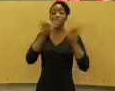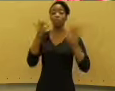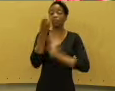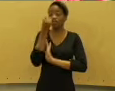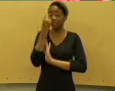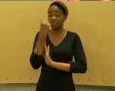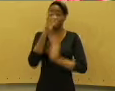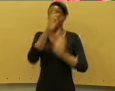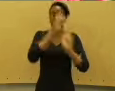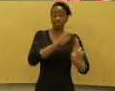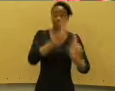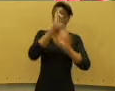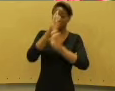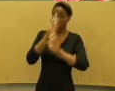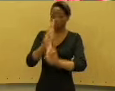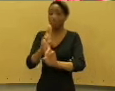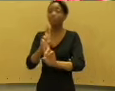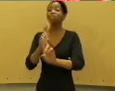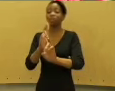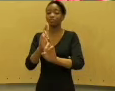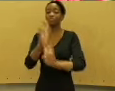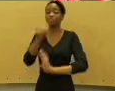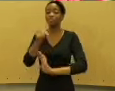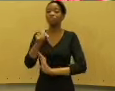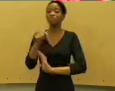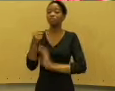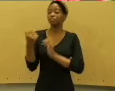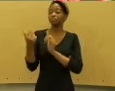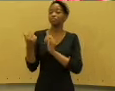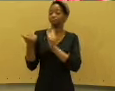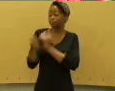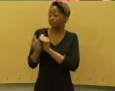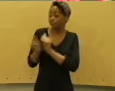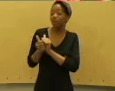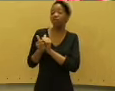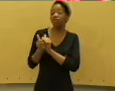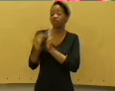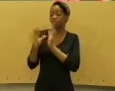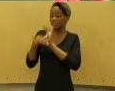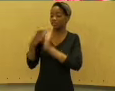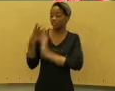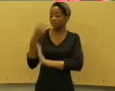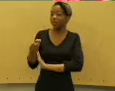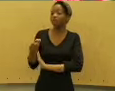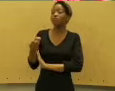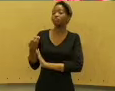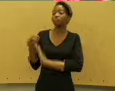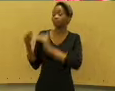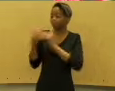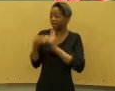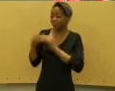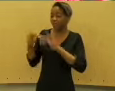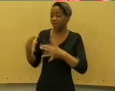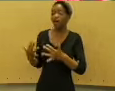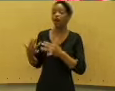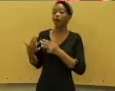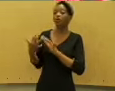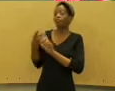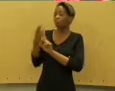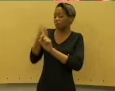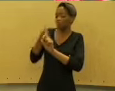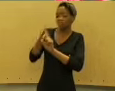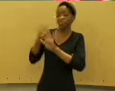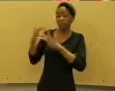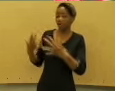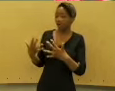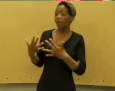respect and how to treat their partners who may be living with a disability when it comes to sexual interactions